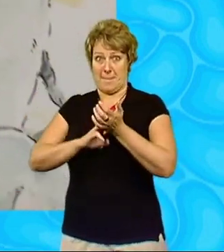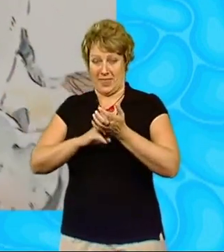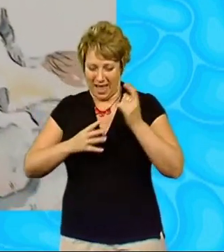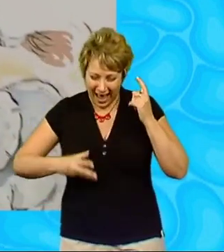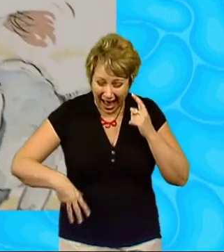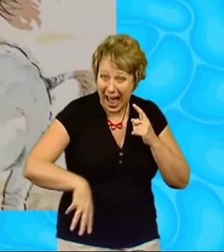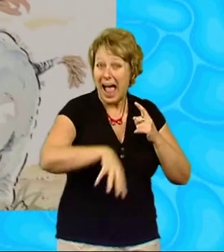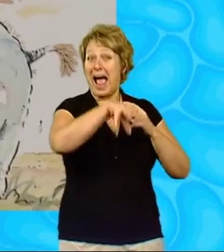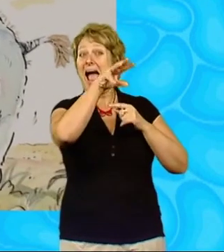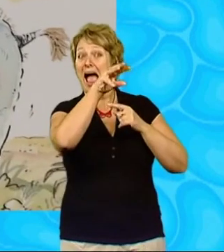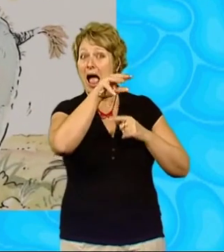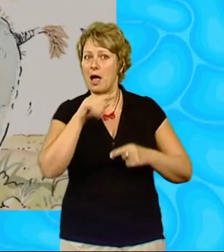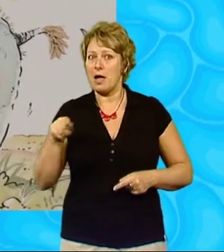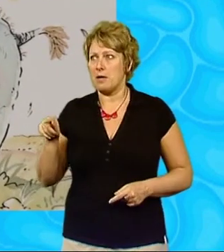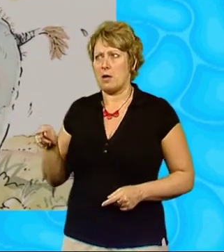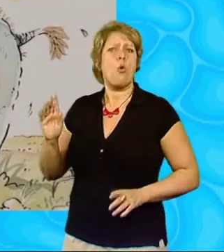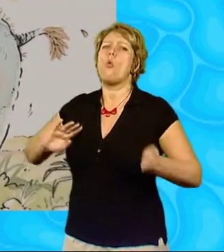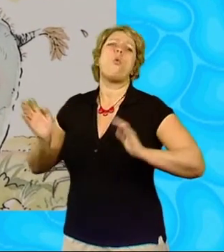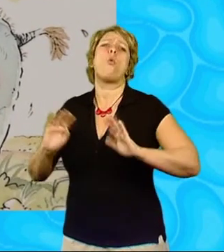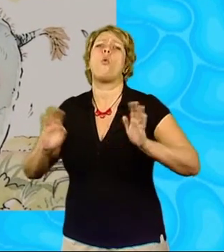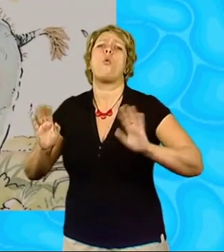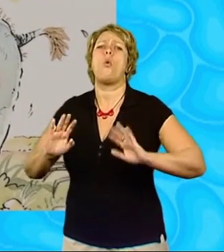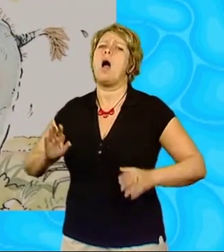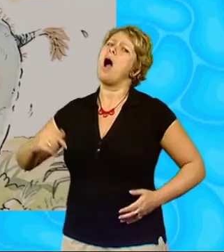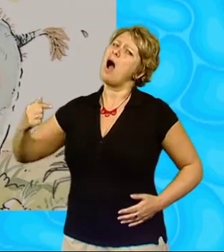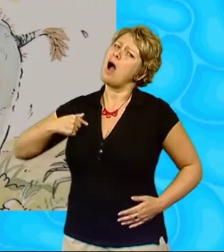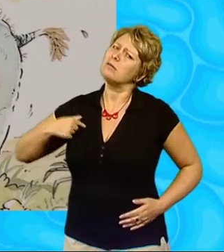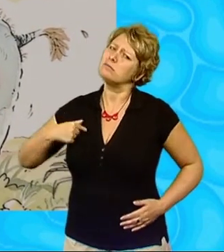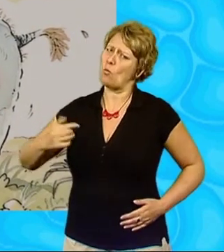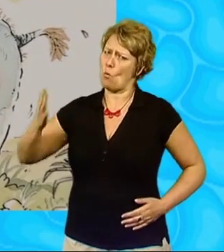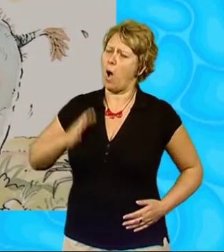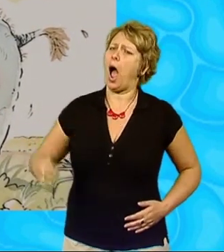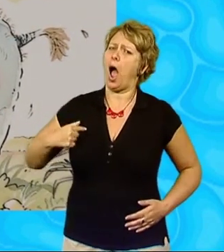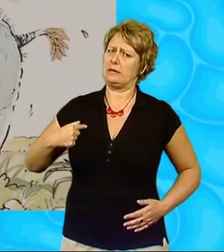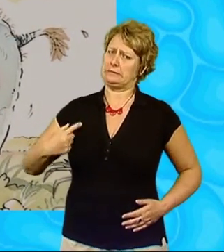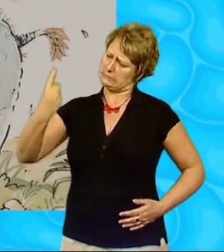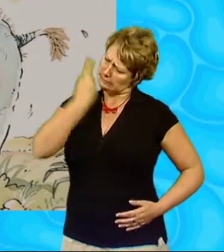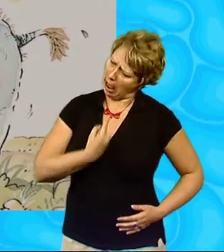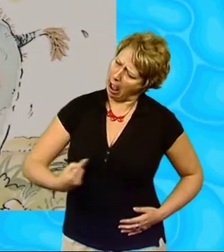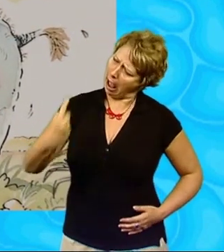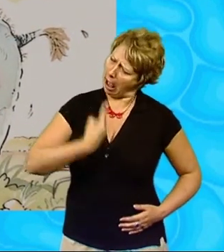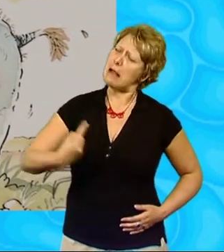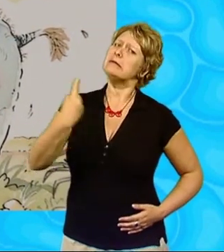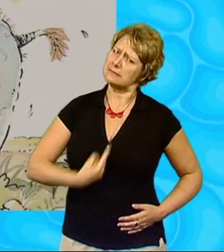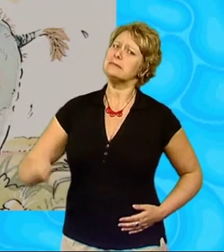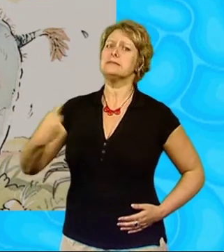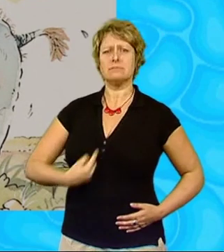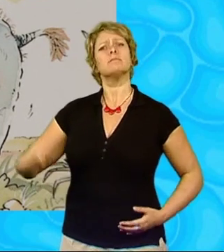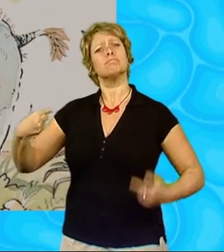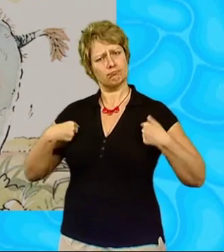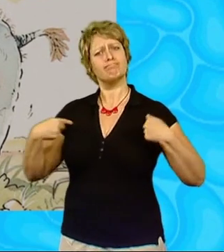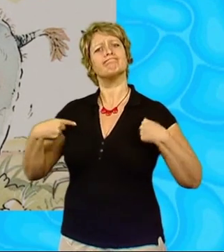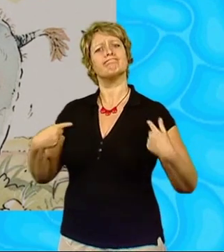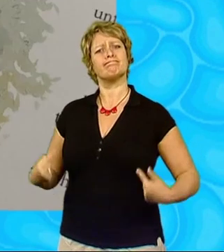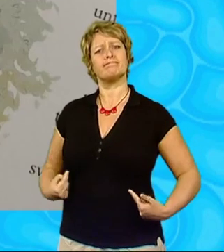juicy green leaves, Maya said, "No, I want to do it all by